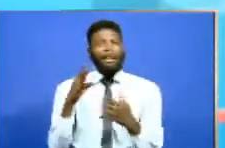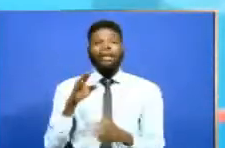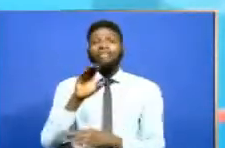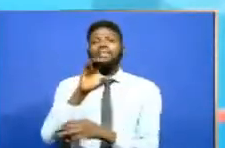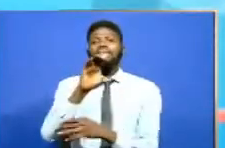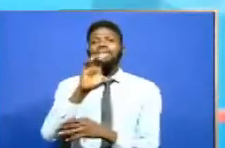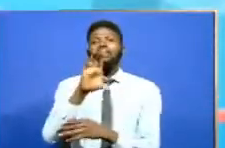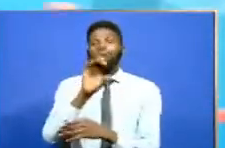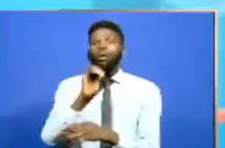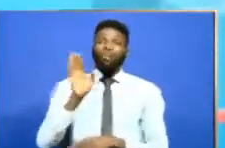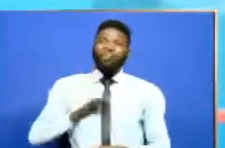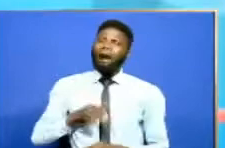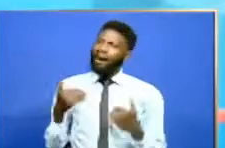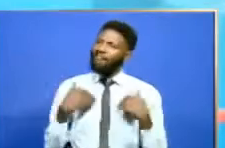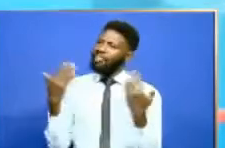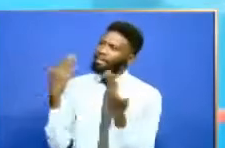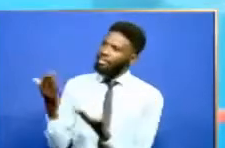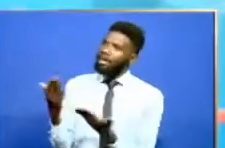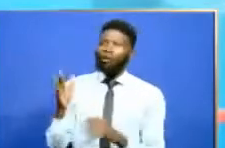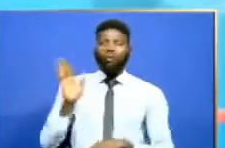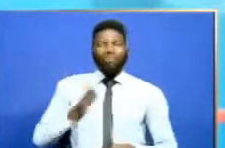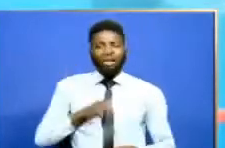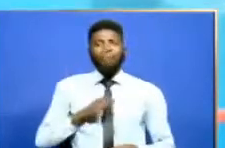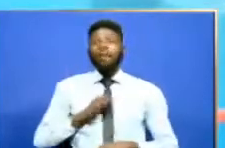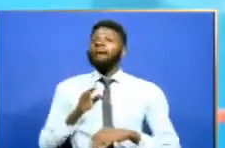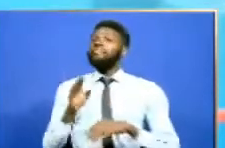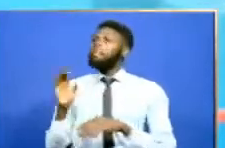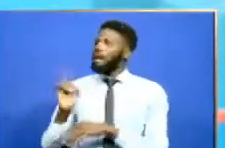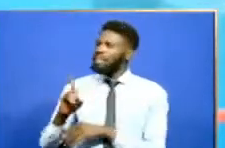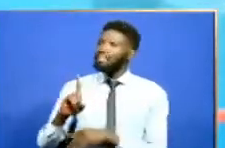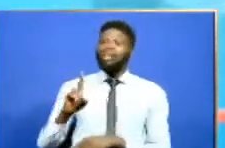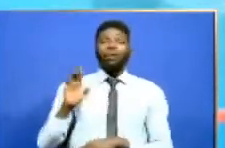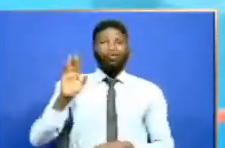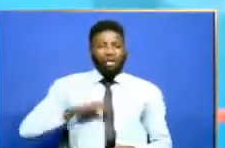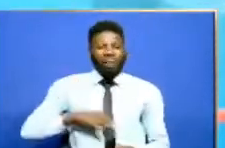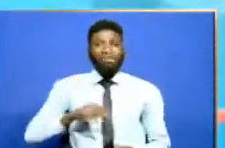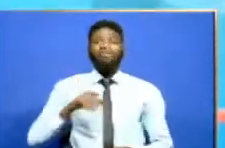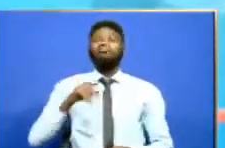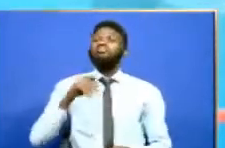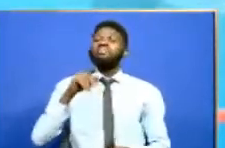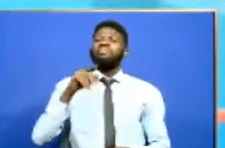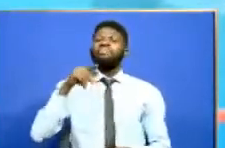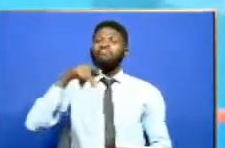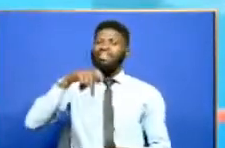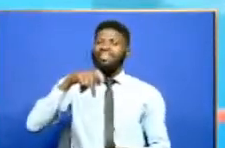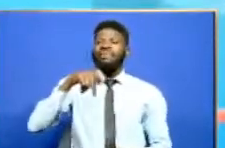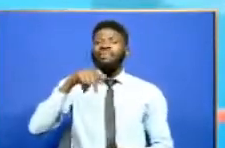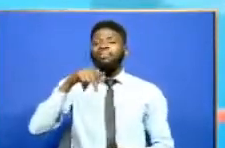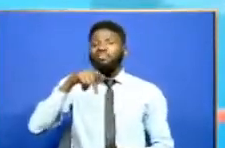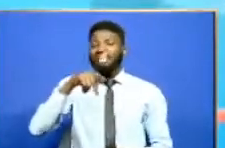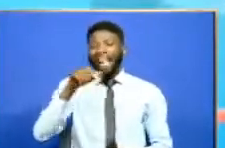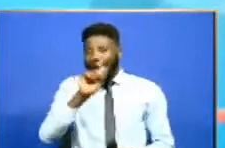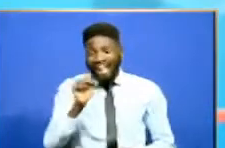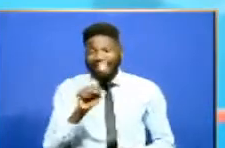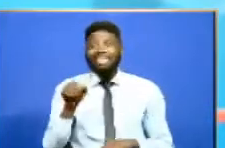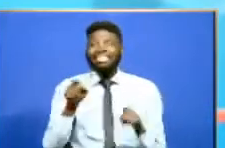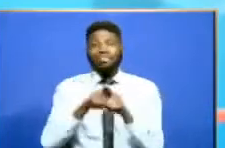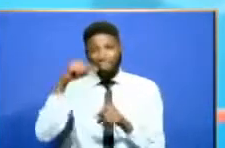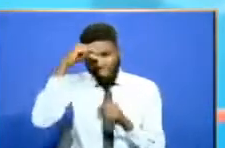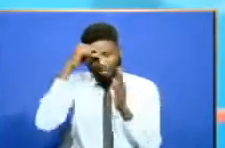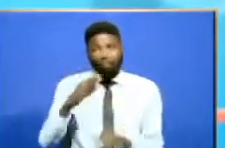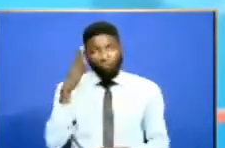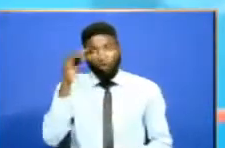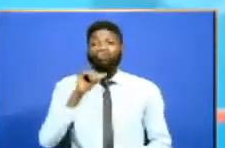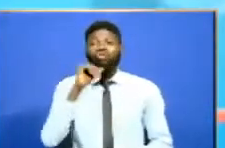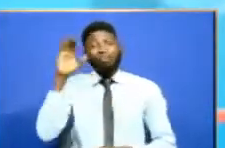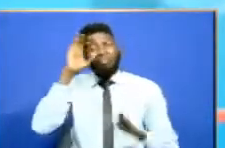have women ministers, we have women PSS, we have women governors. Why don't we have a picture of Waiguru there as an